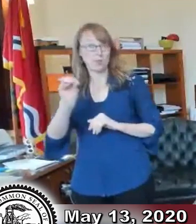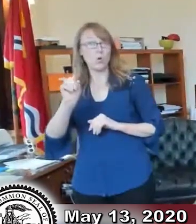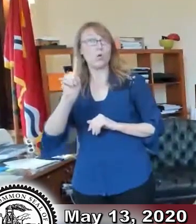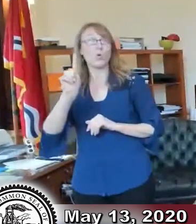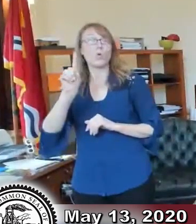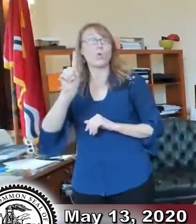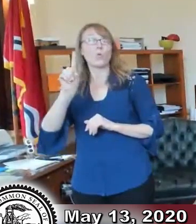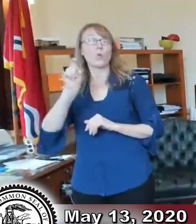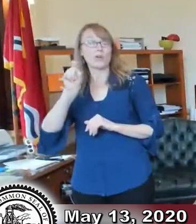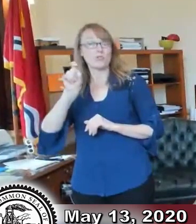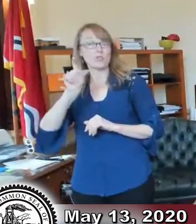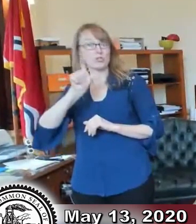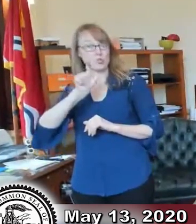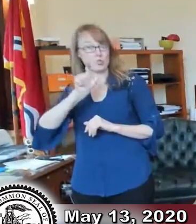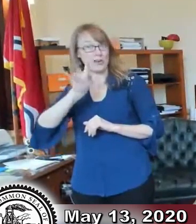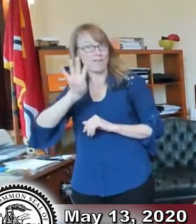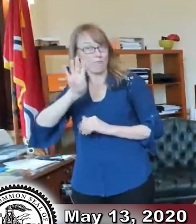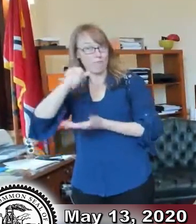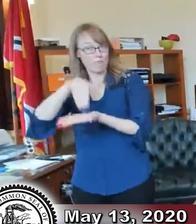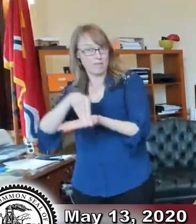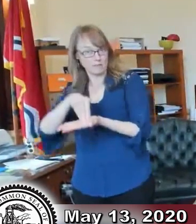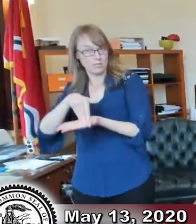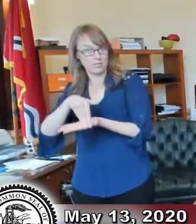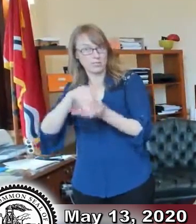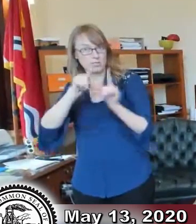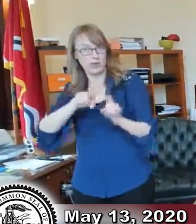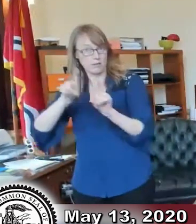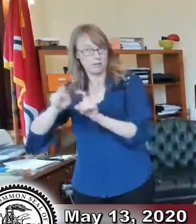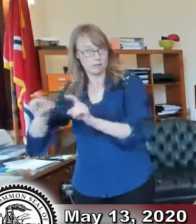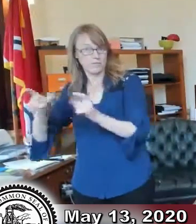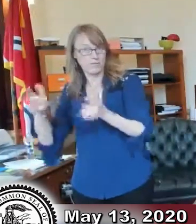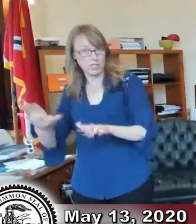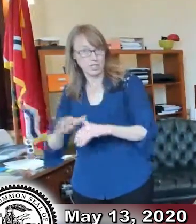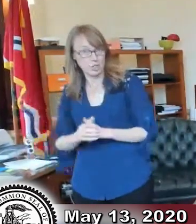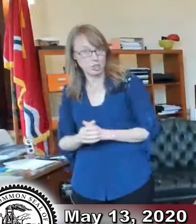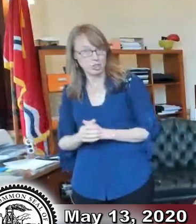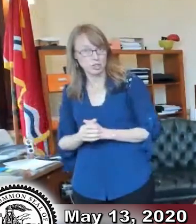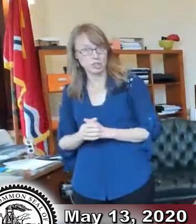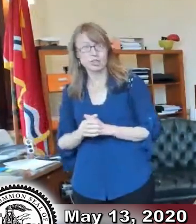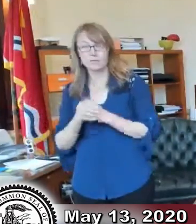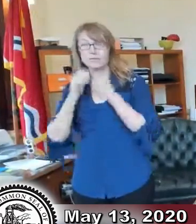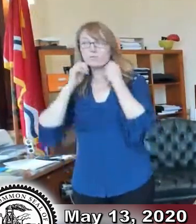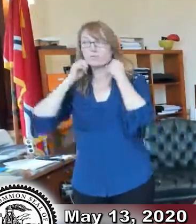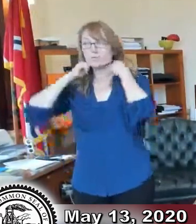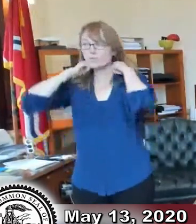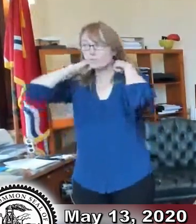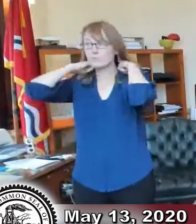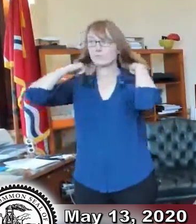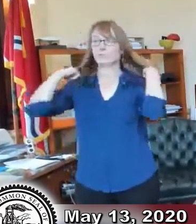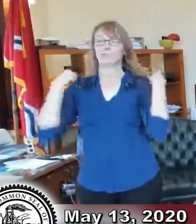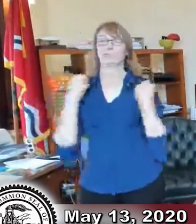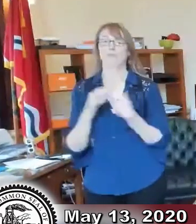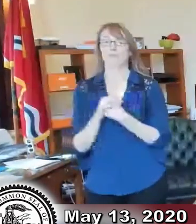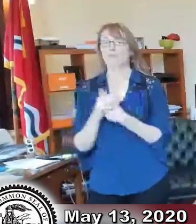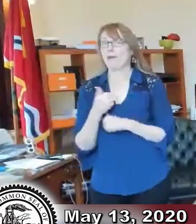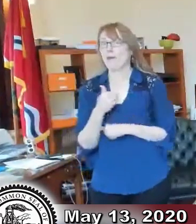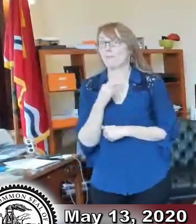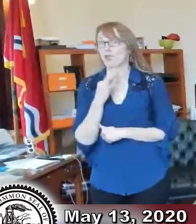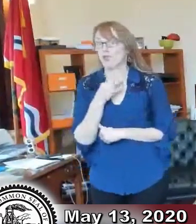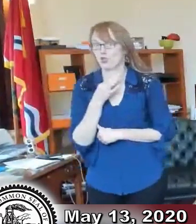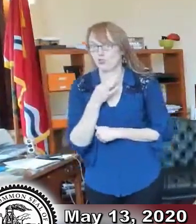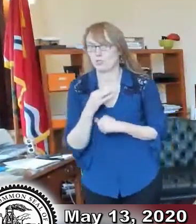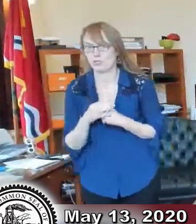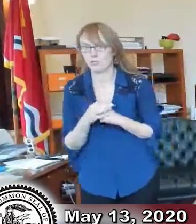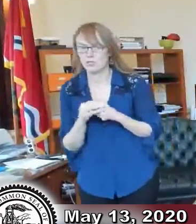124,000 as of yesterday had been tested. But what I would really like to know here, and I don't